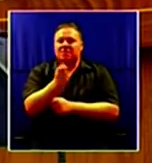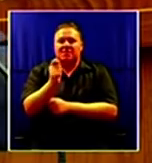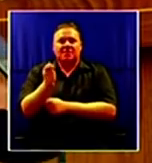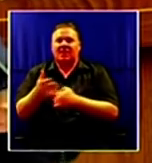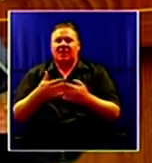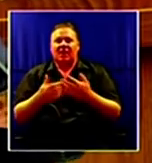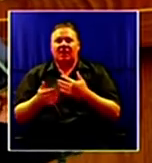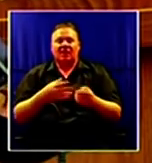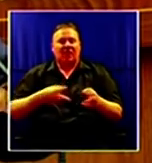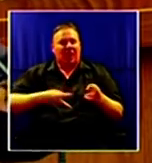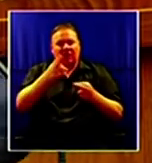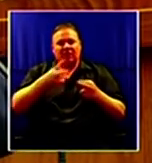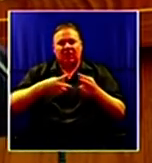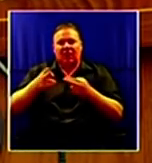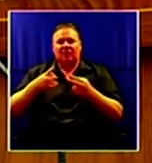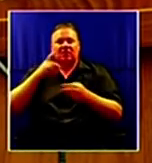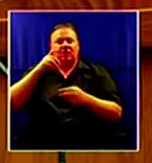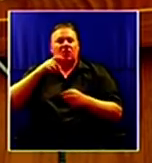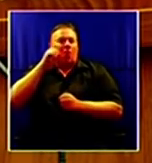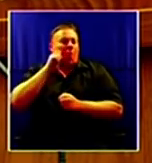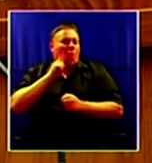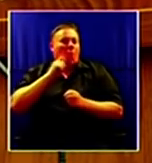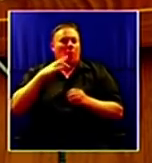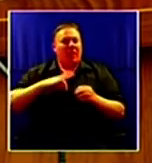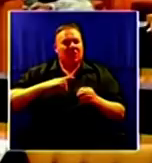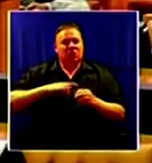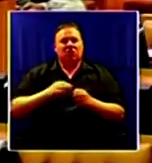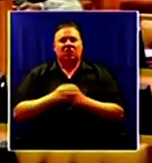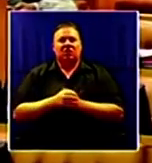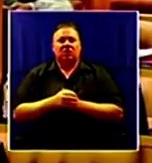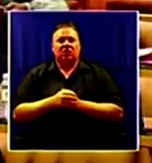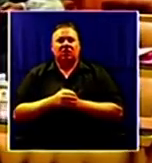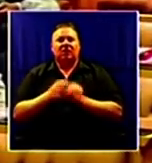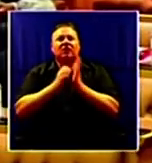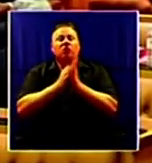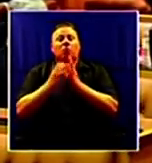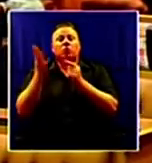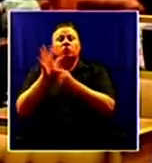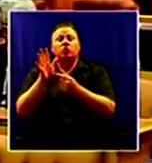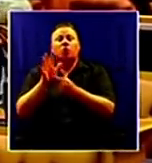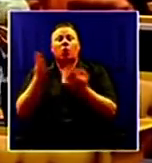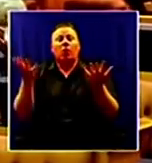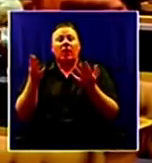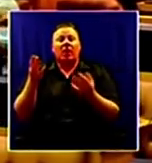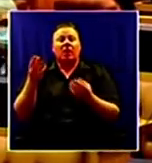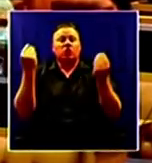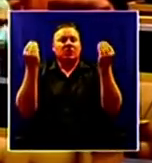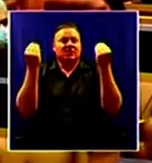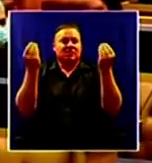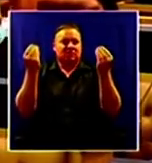we cut old age pension and everything else, like you saw in Greece. That's austerity.